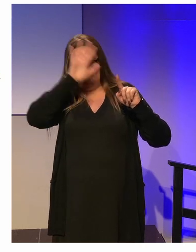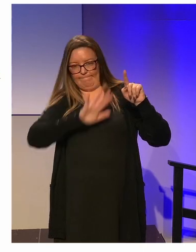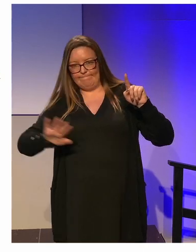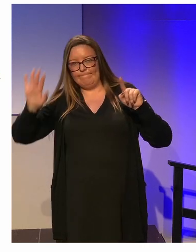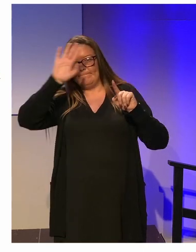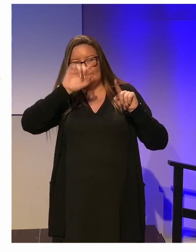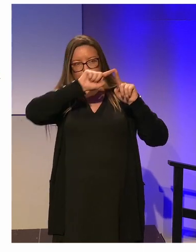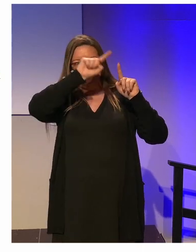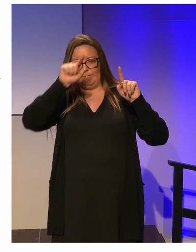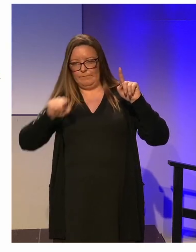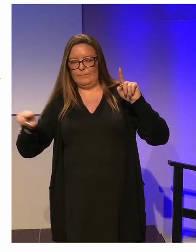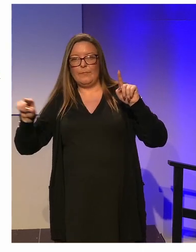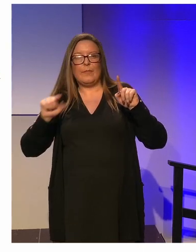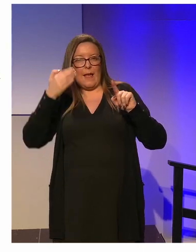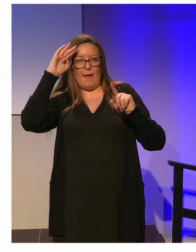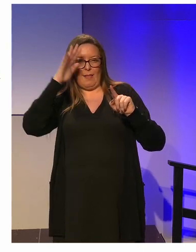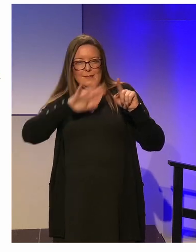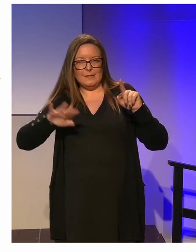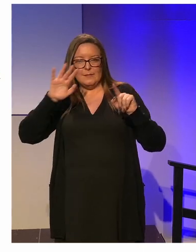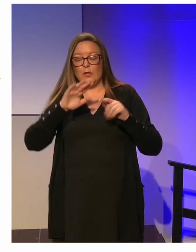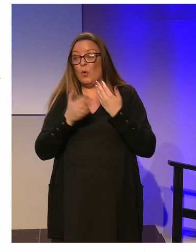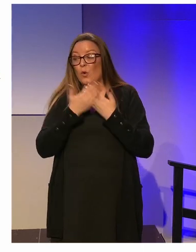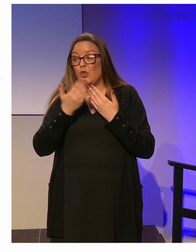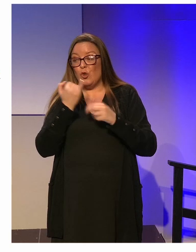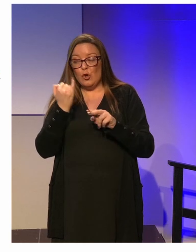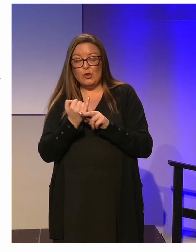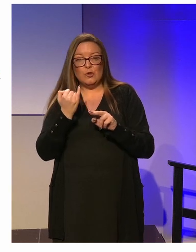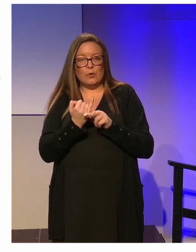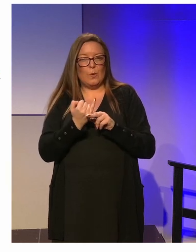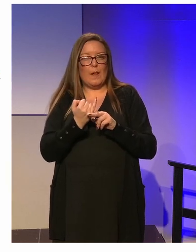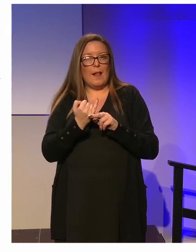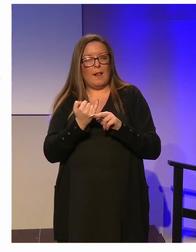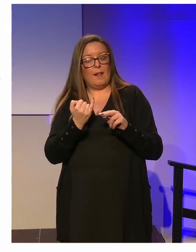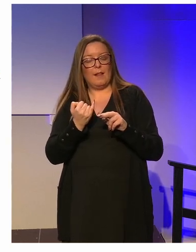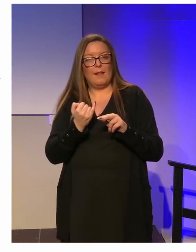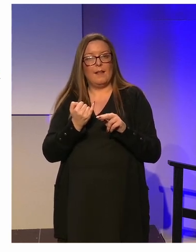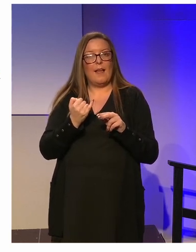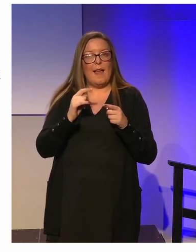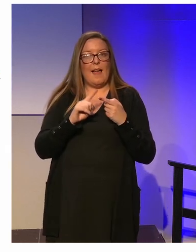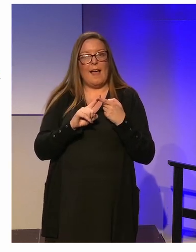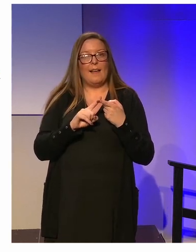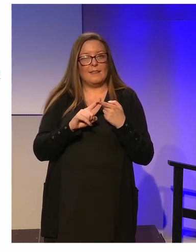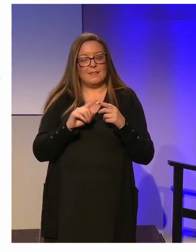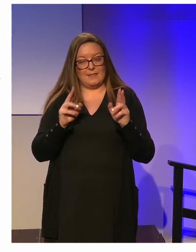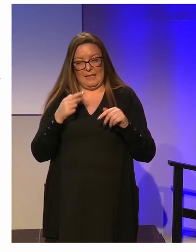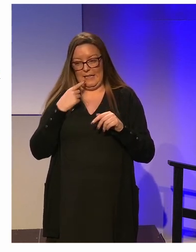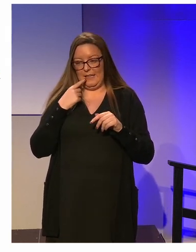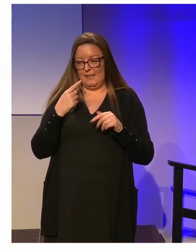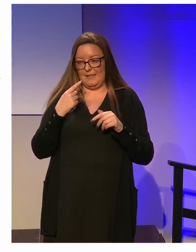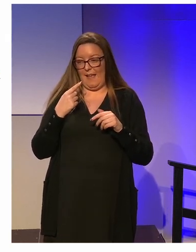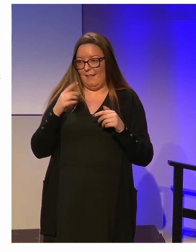So, as a young school, as a board, and Derek is down there, our chair, and I can say, Derek, look,